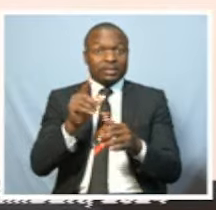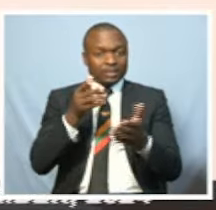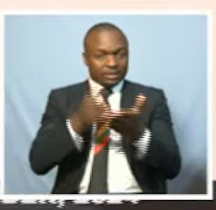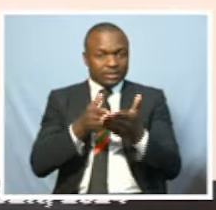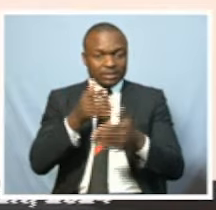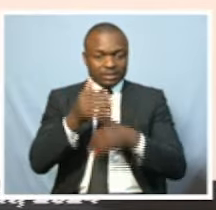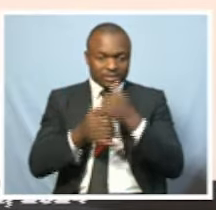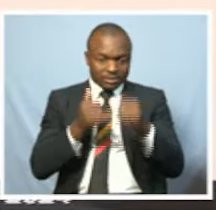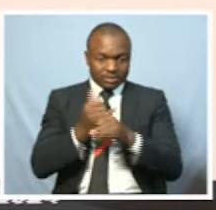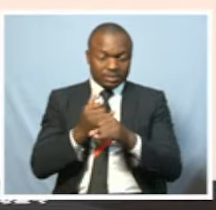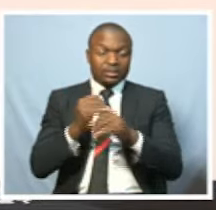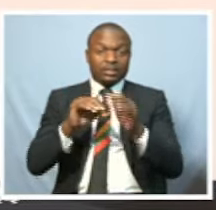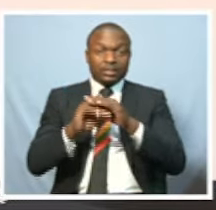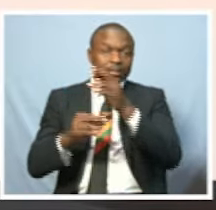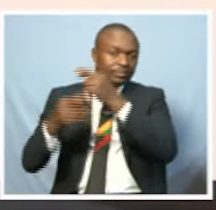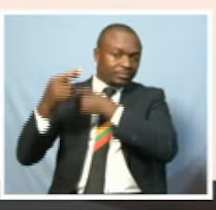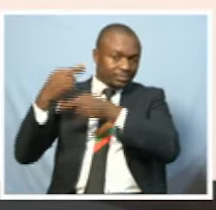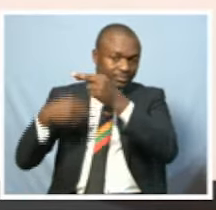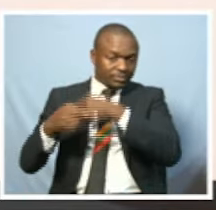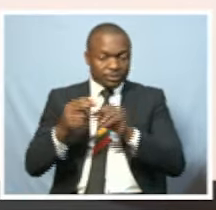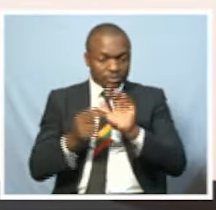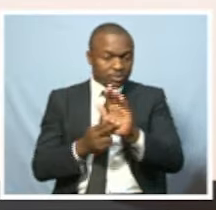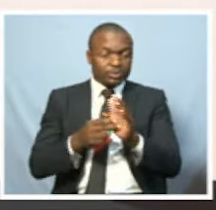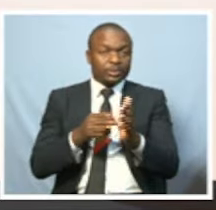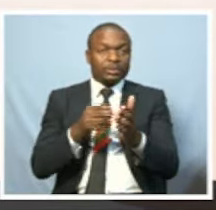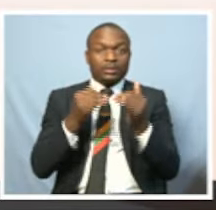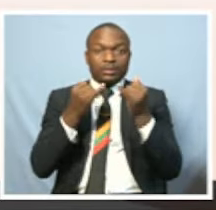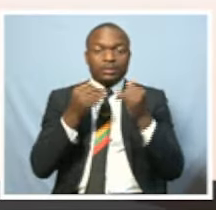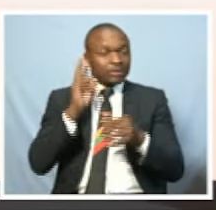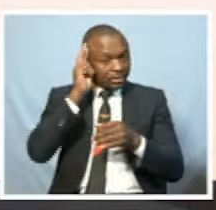due to various factors stated in Table 1 below.